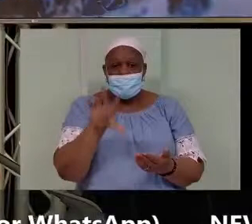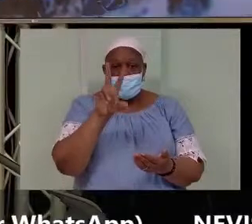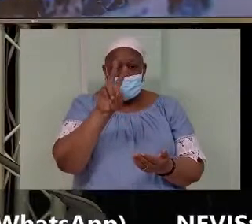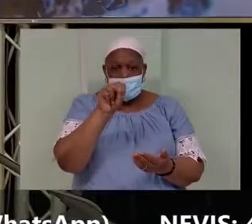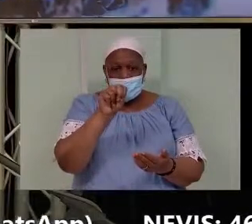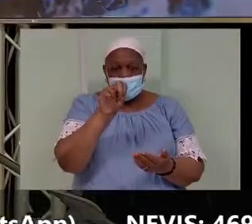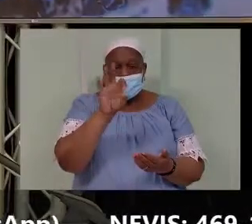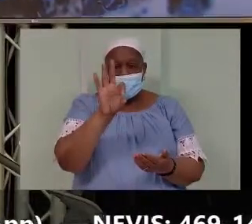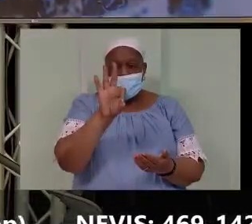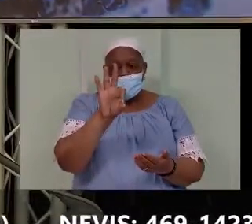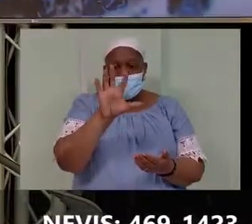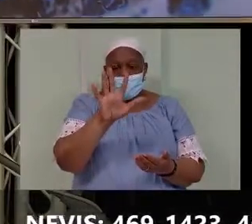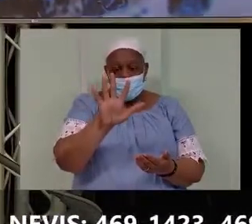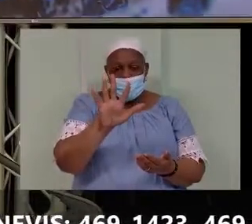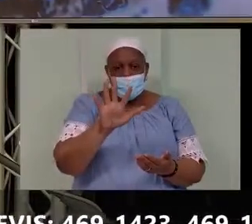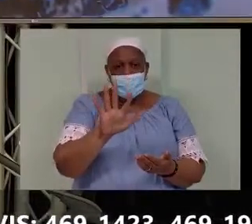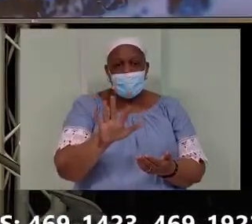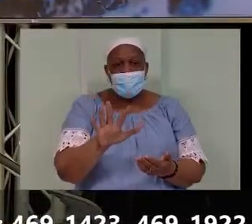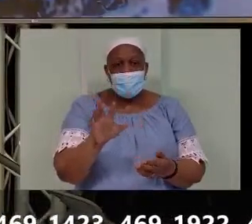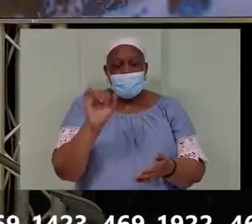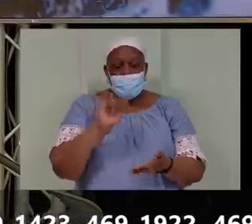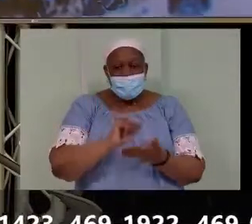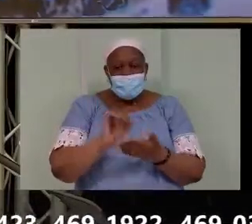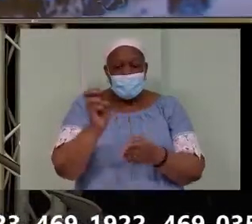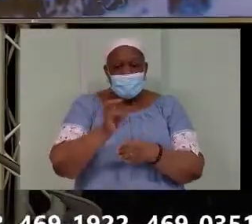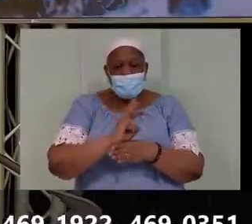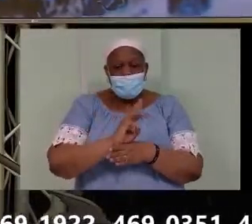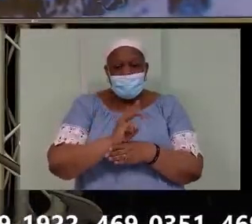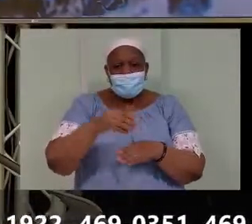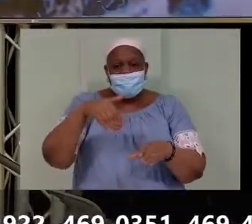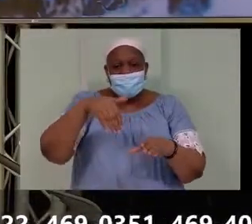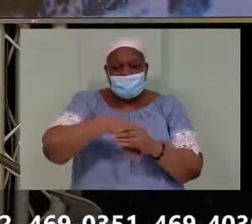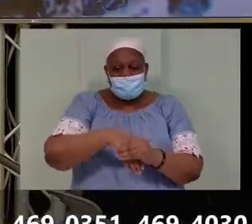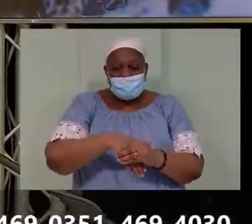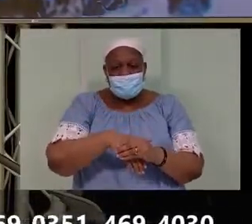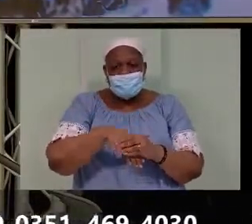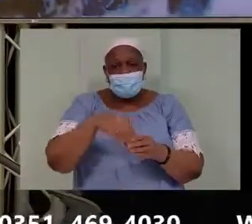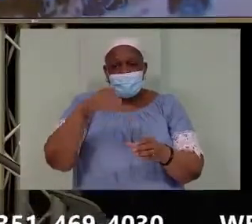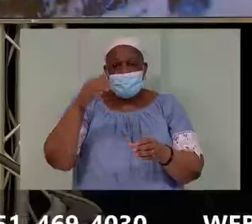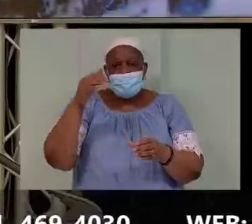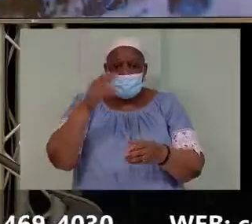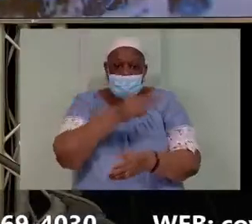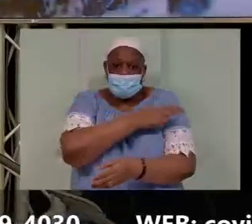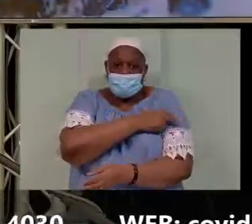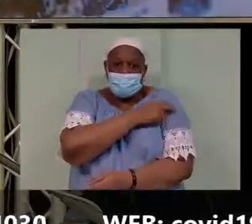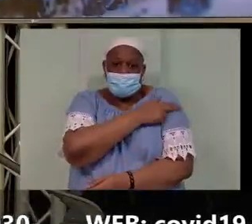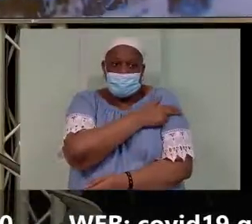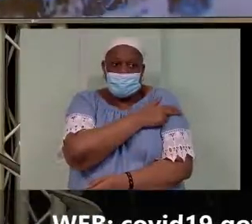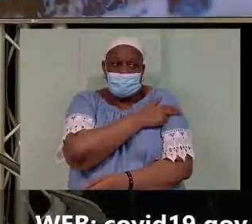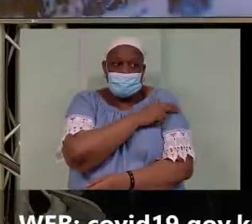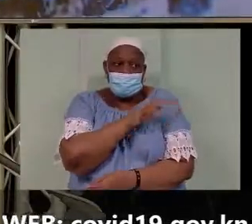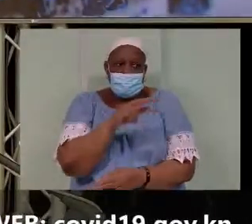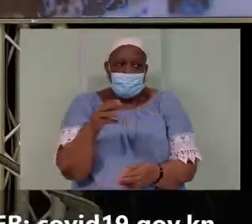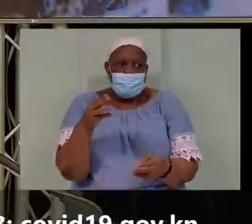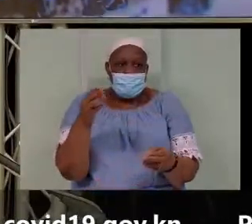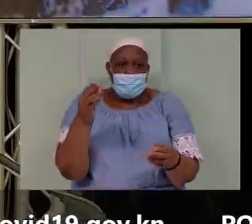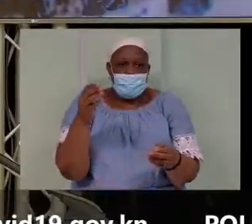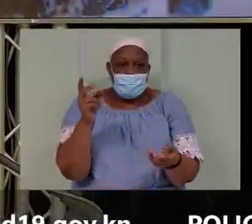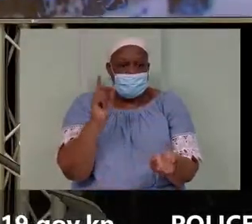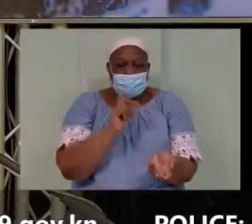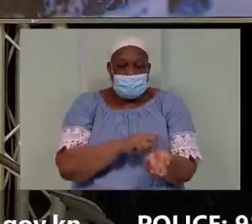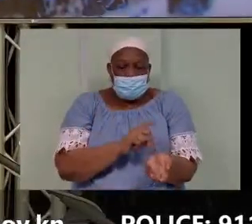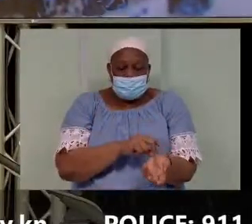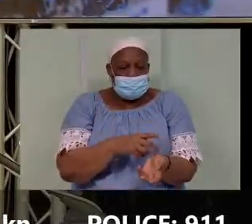type of mask and a higher grade where the seal is pretty tight. And those are not the masks that are